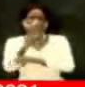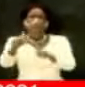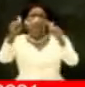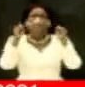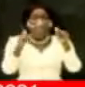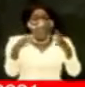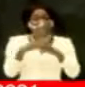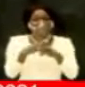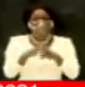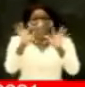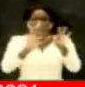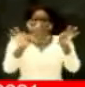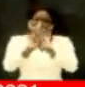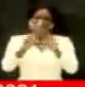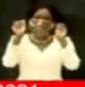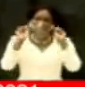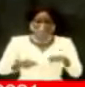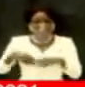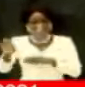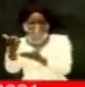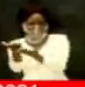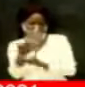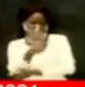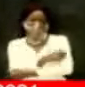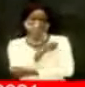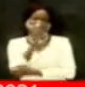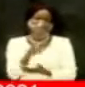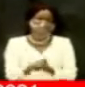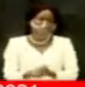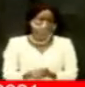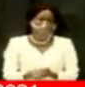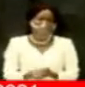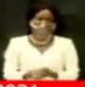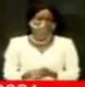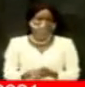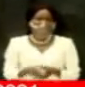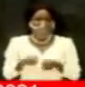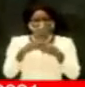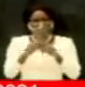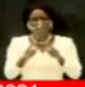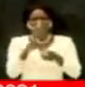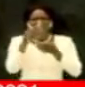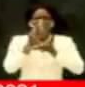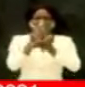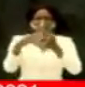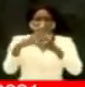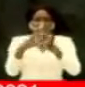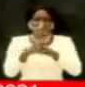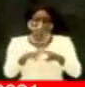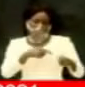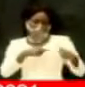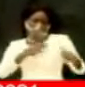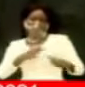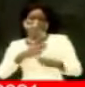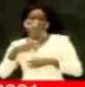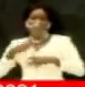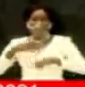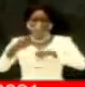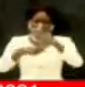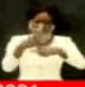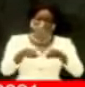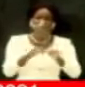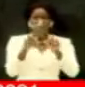to participate to make sure that we're able to live our good lives. I think